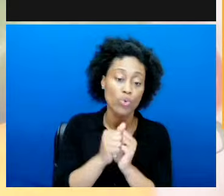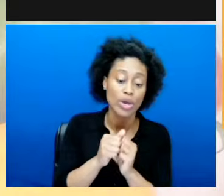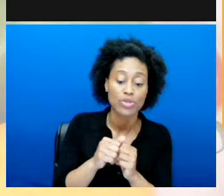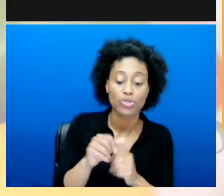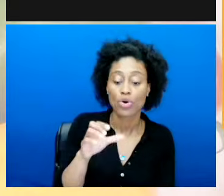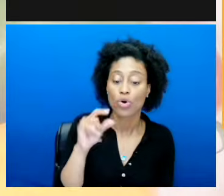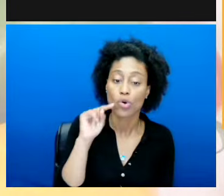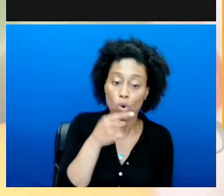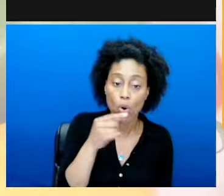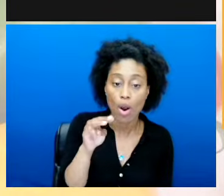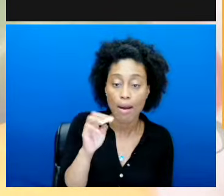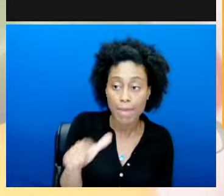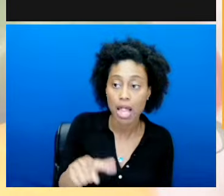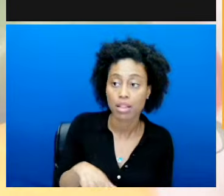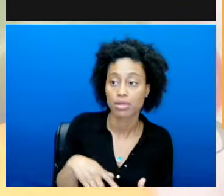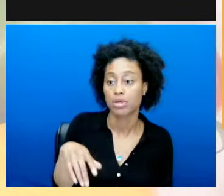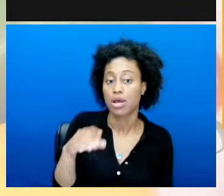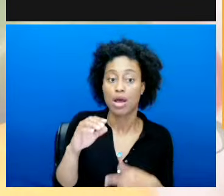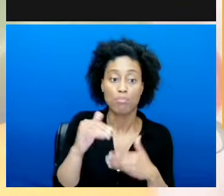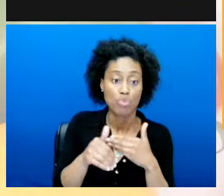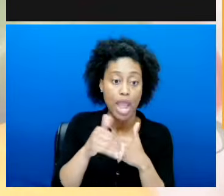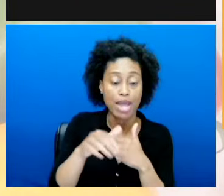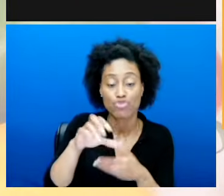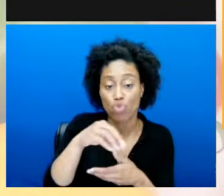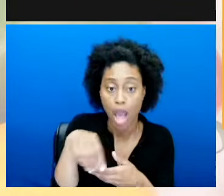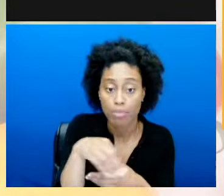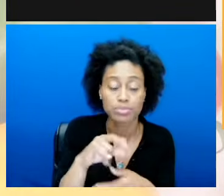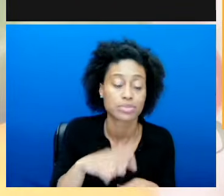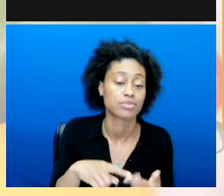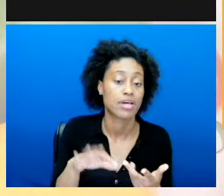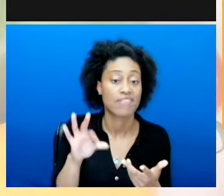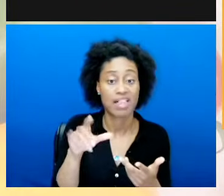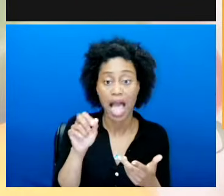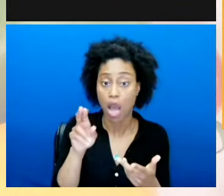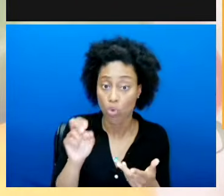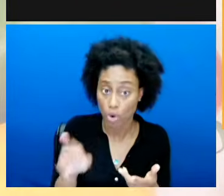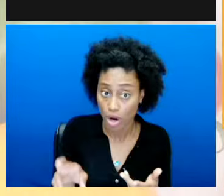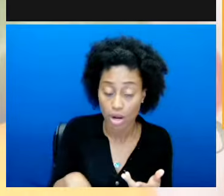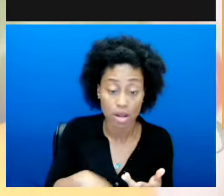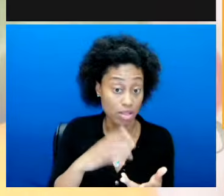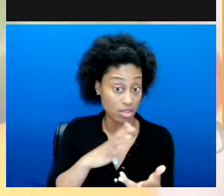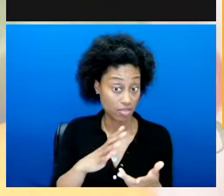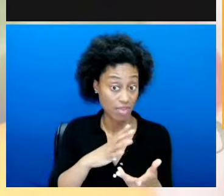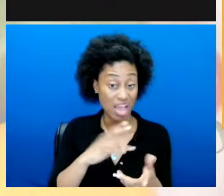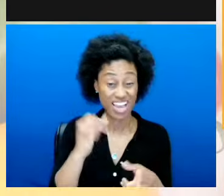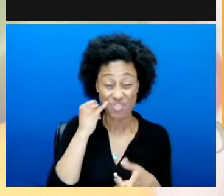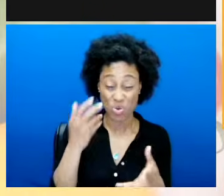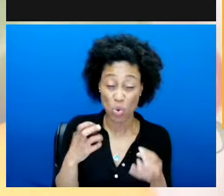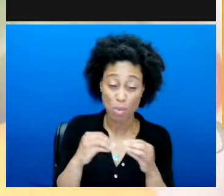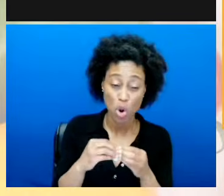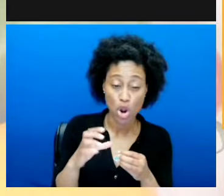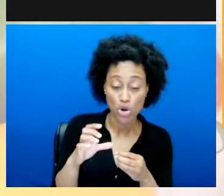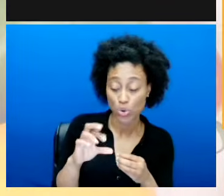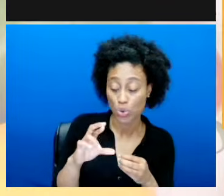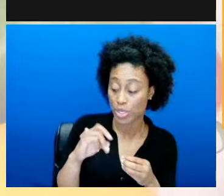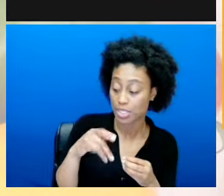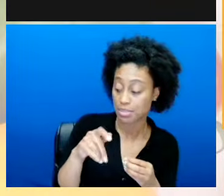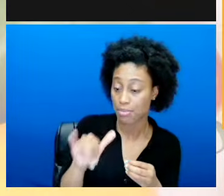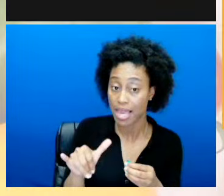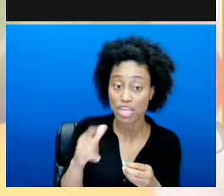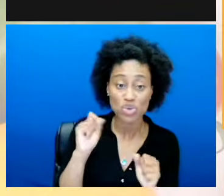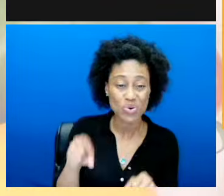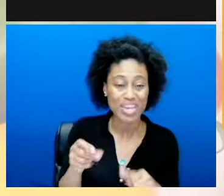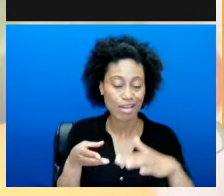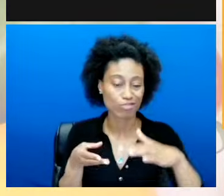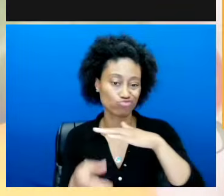your flour, that's usually fine. But when it comes to getting that crispy texture, if you want to make a healthier option, you can oven